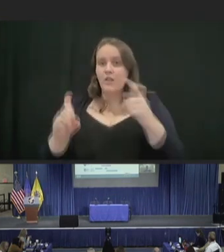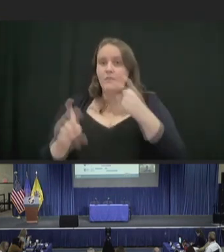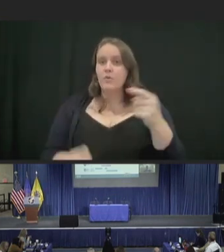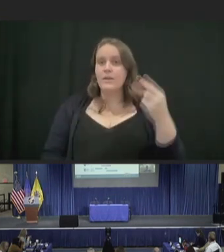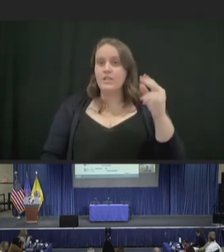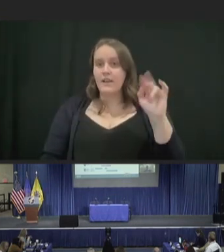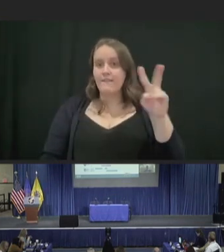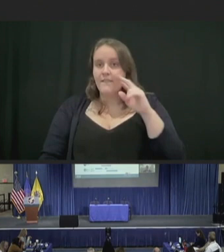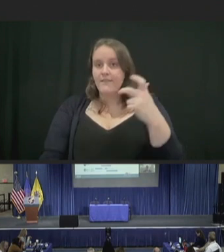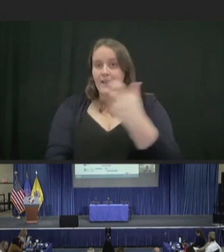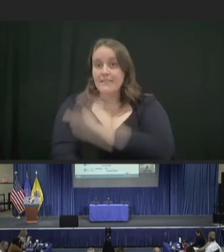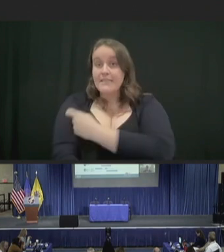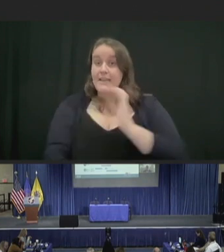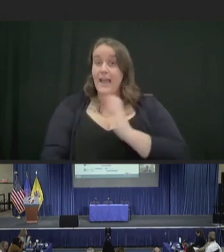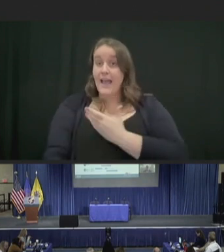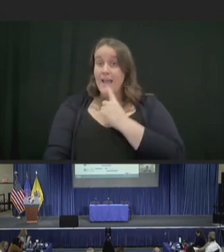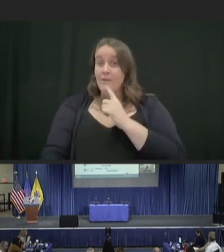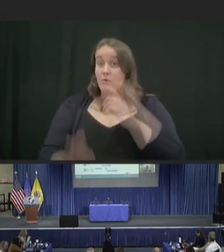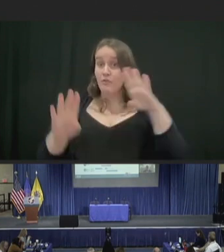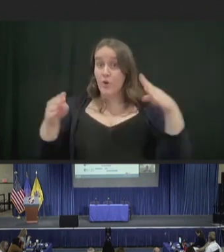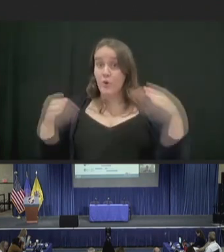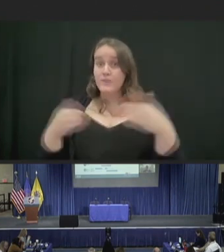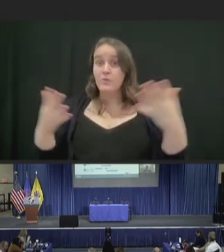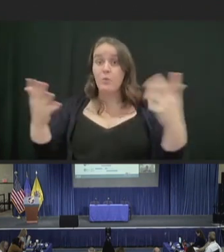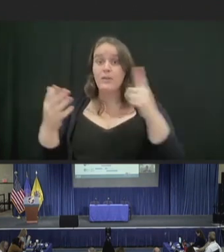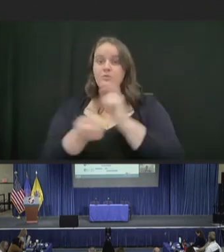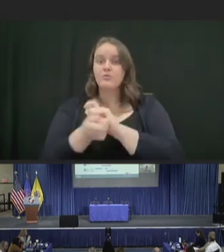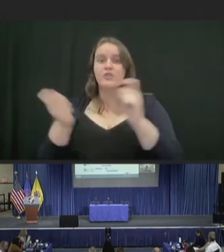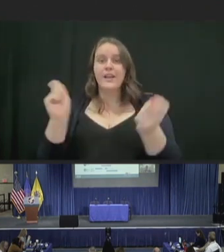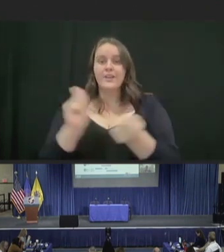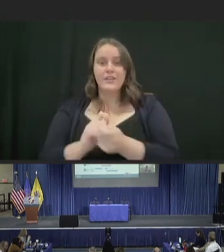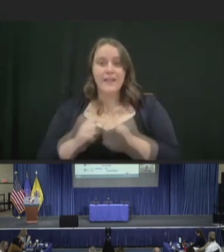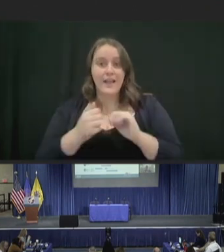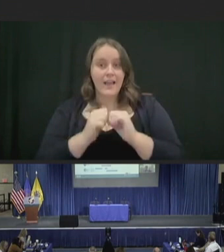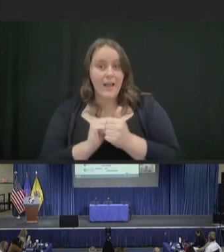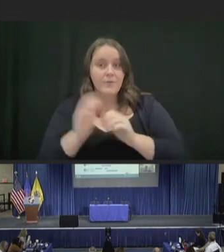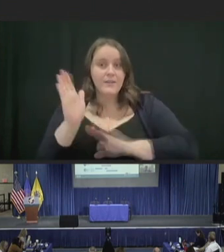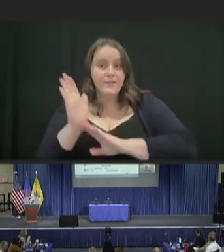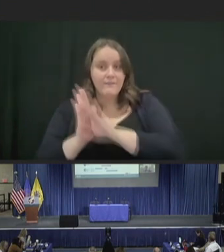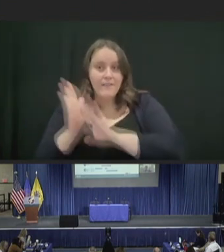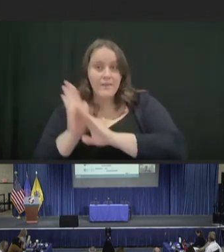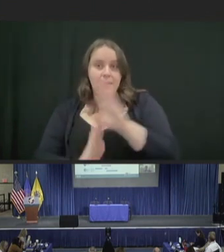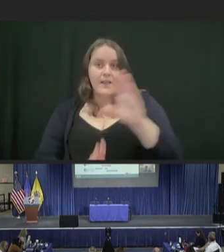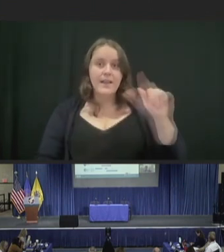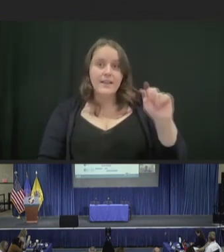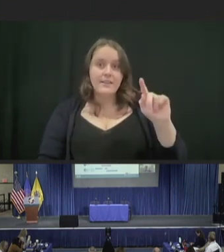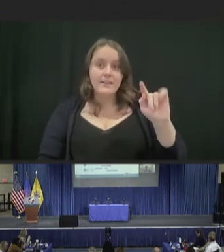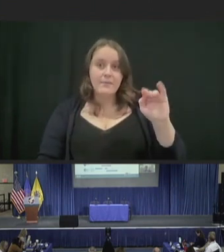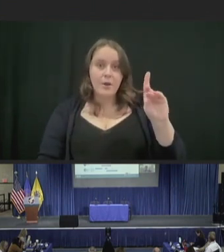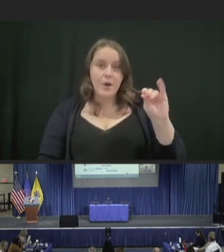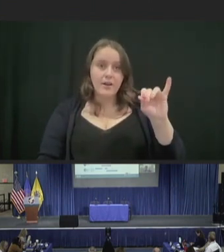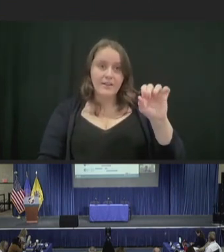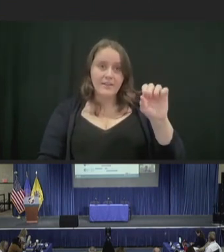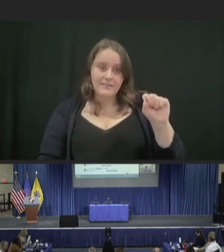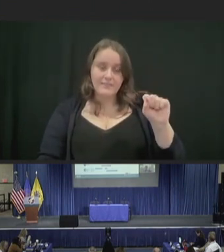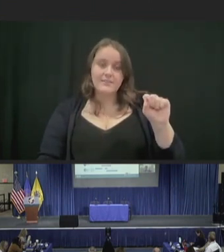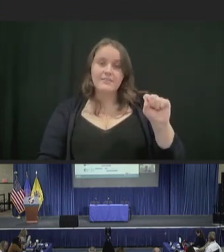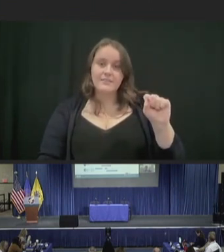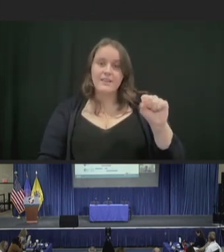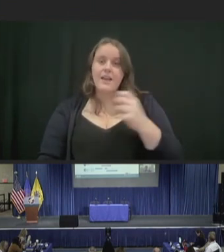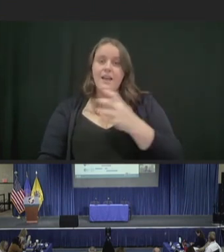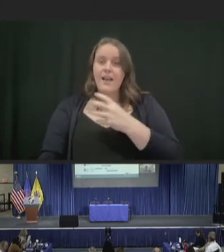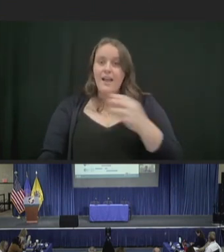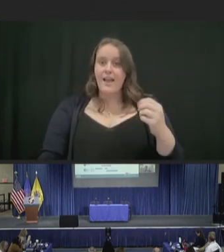focus is to change that with the development of antibodies and